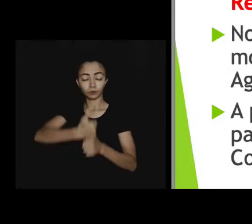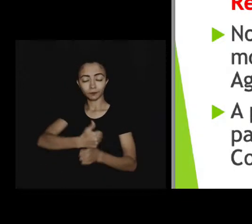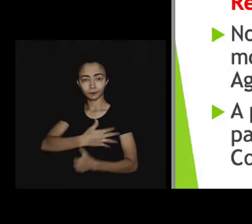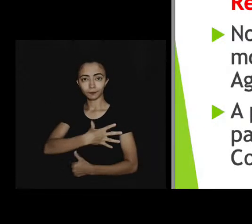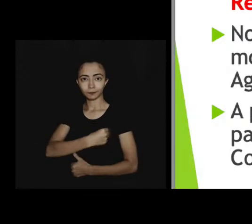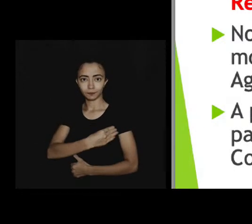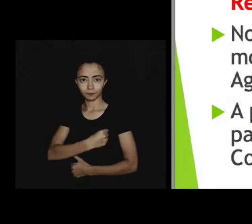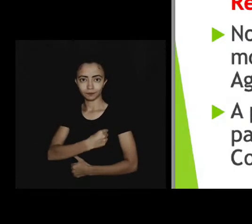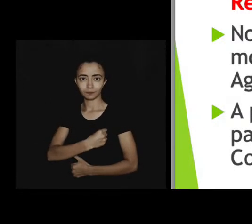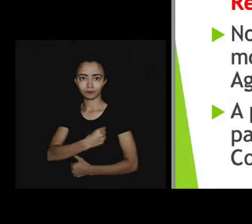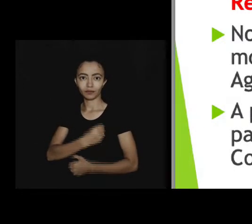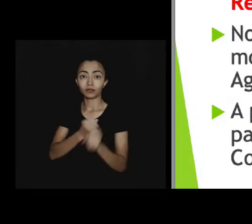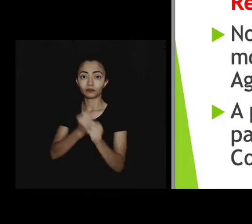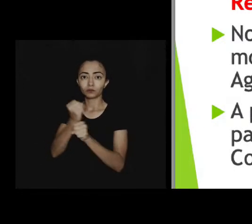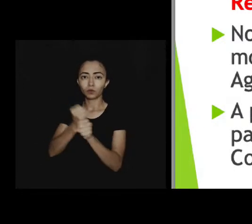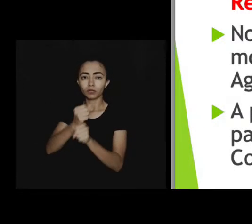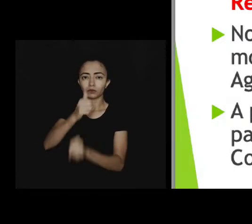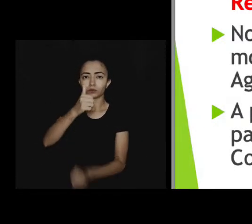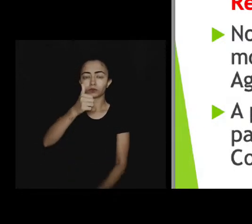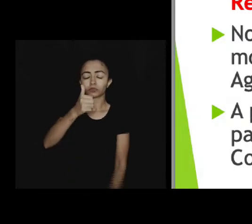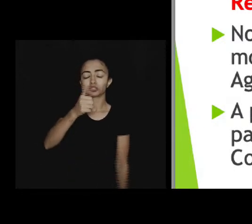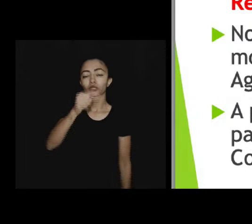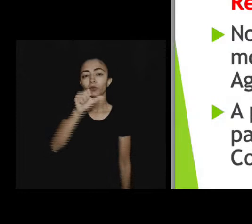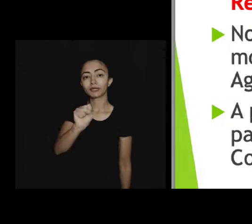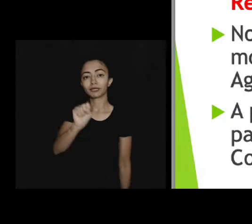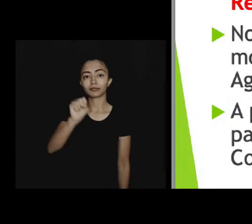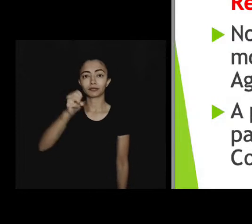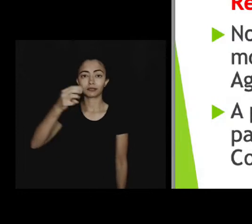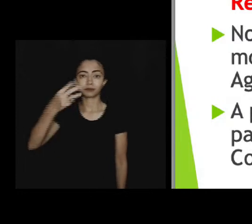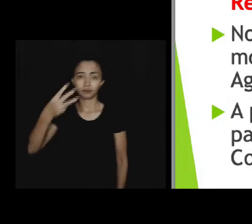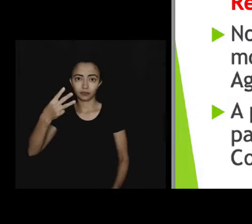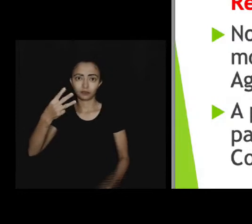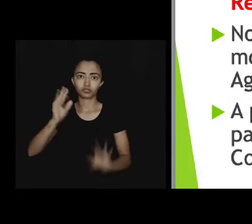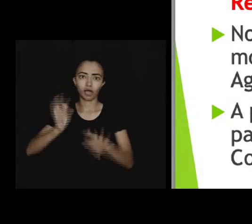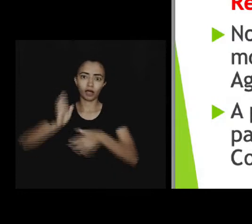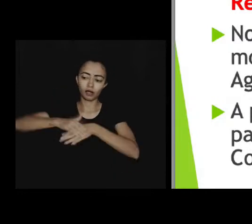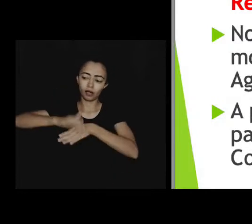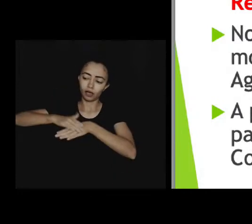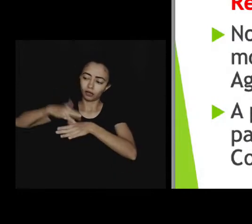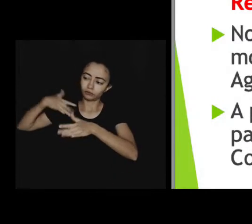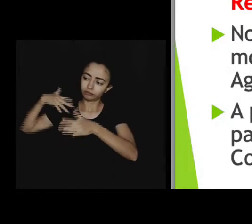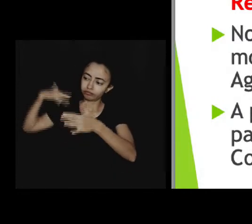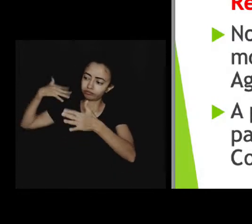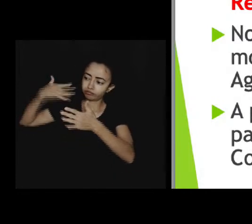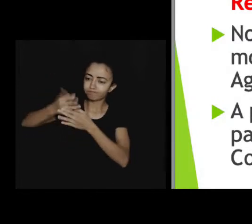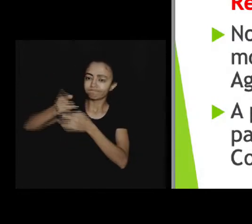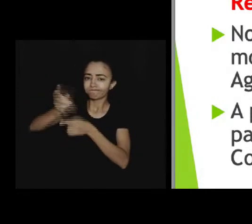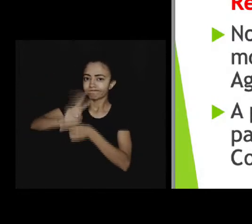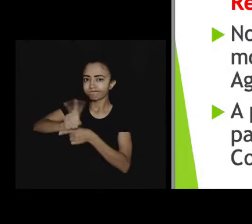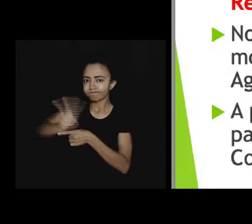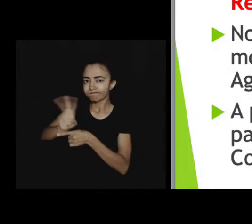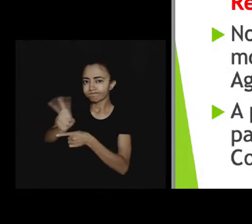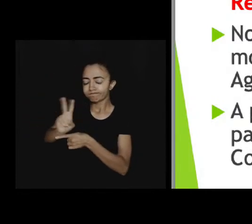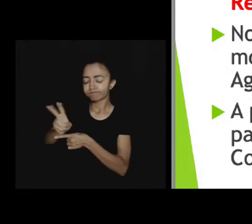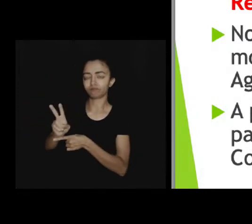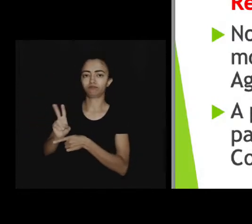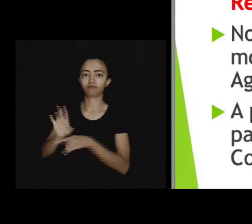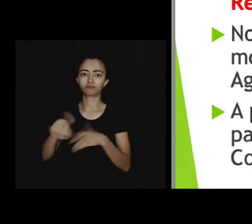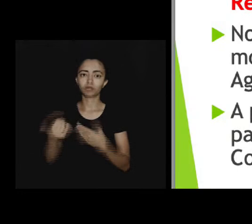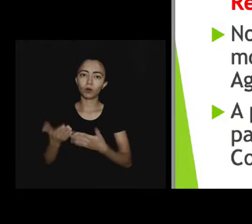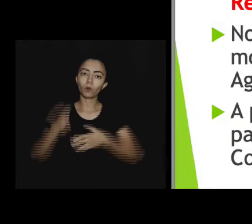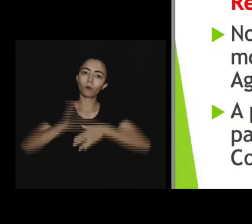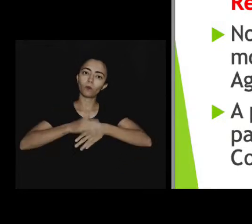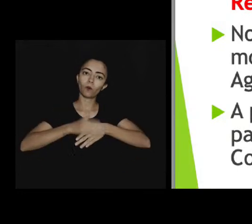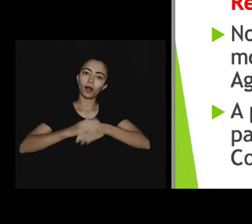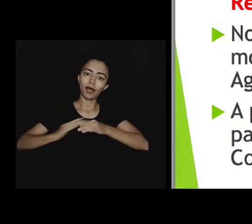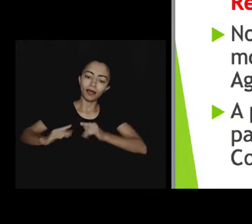the labels, ever since '83. So this action now that the network IBFA has been running,